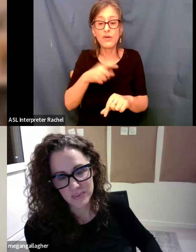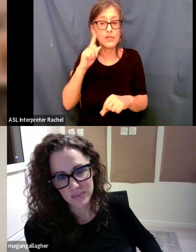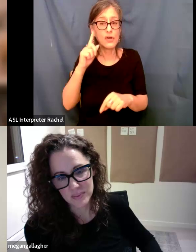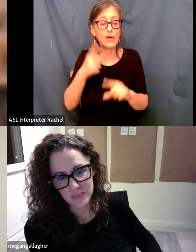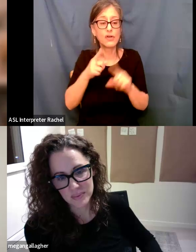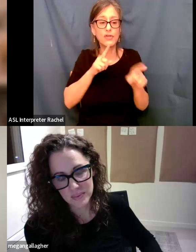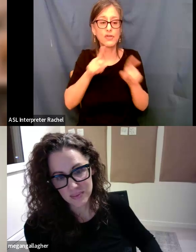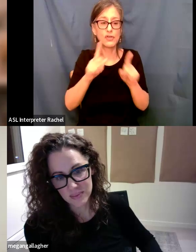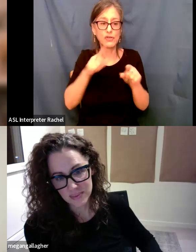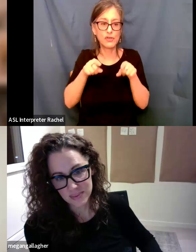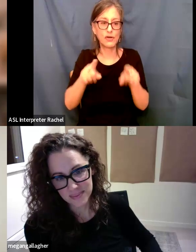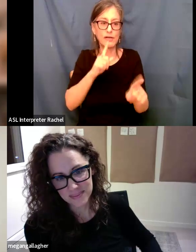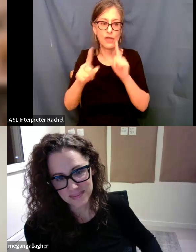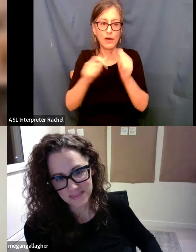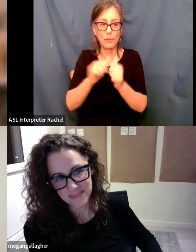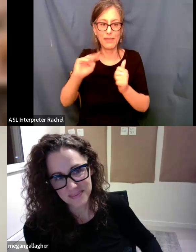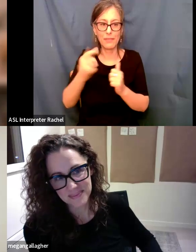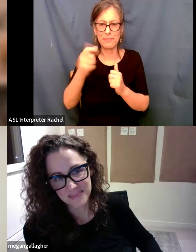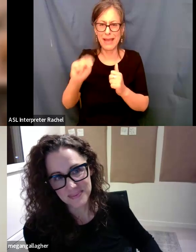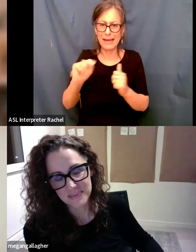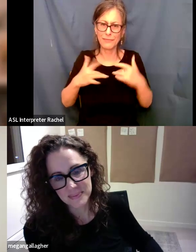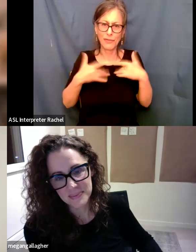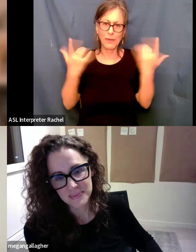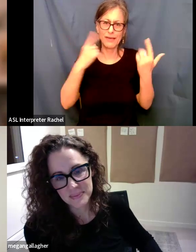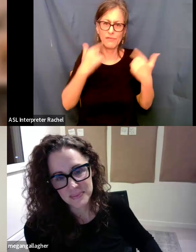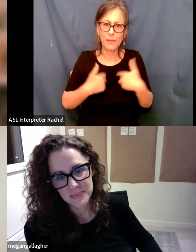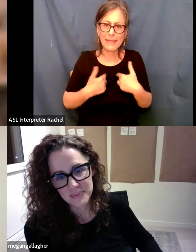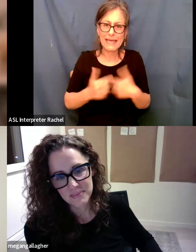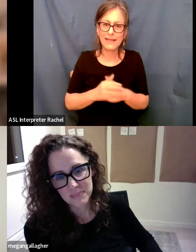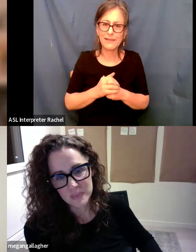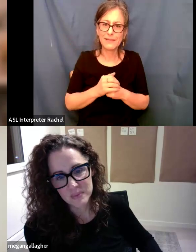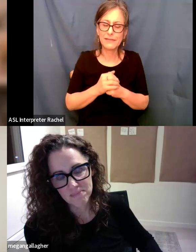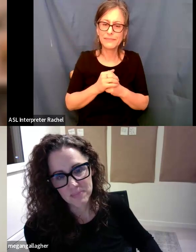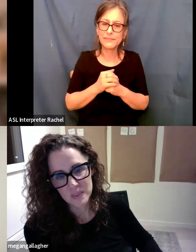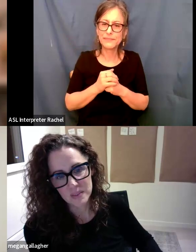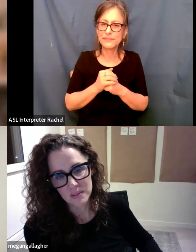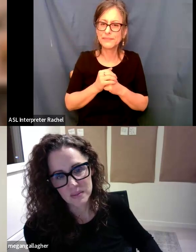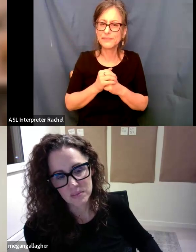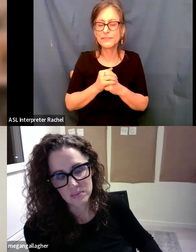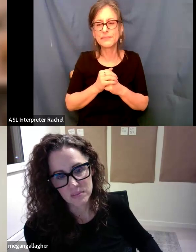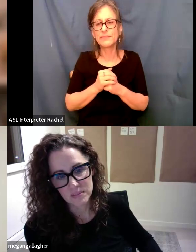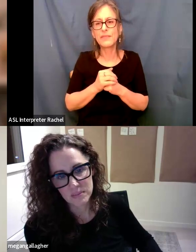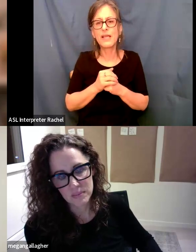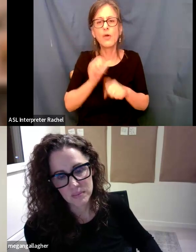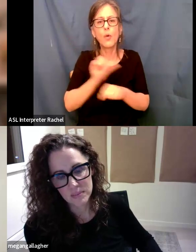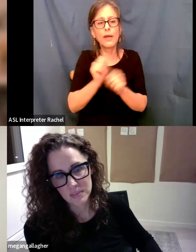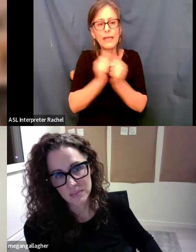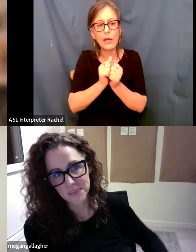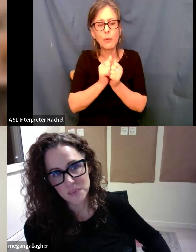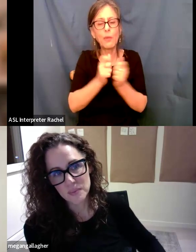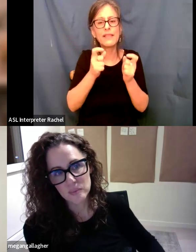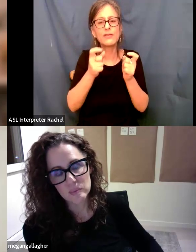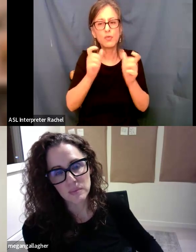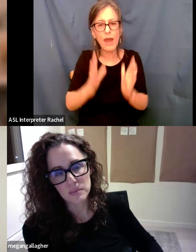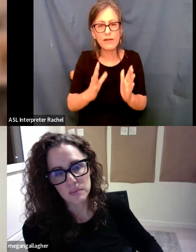with Megan, which was like the most thrilling thing in the world. But I think also as well, what I find there's like the collaboration with the director, and what is like the great